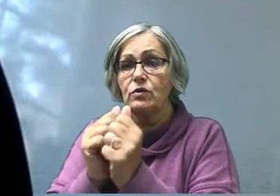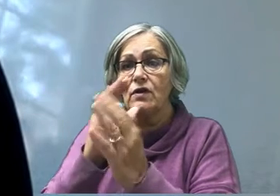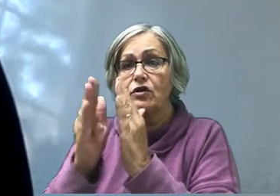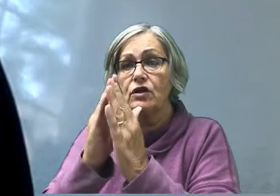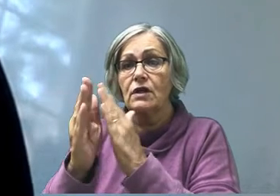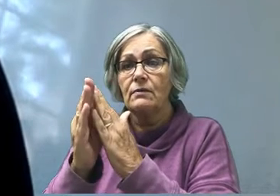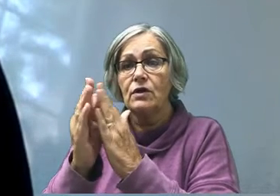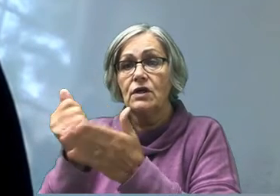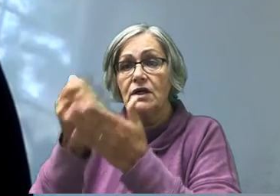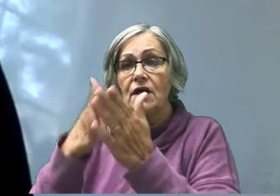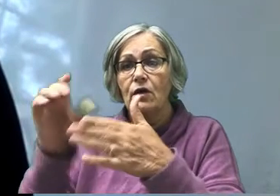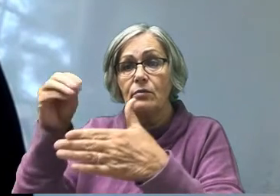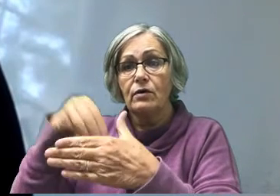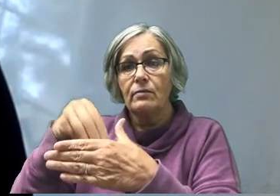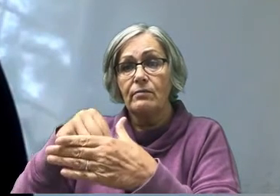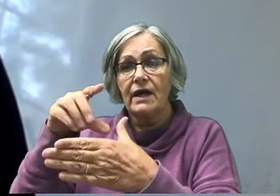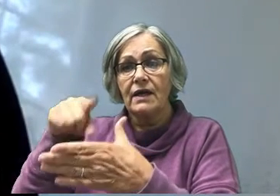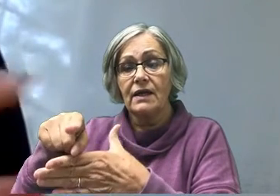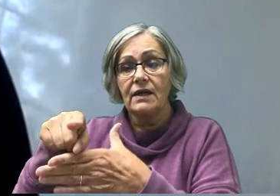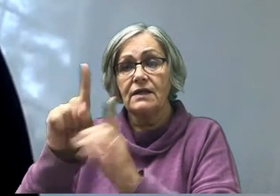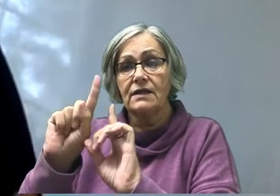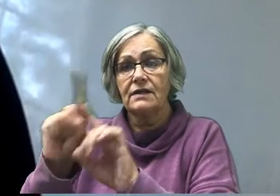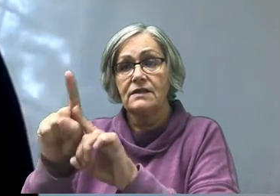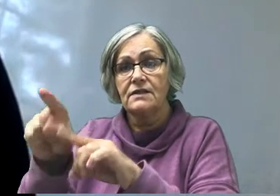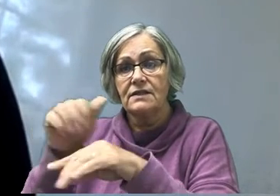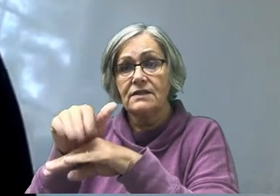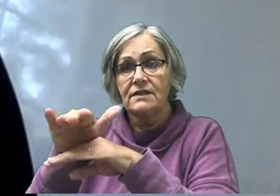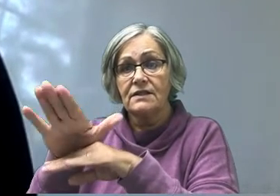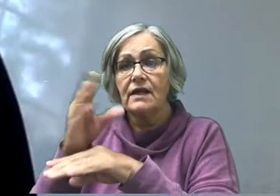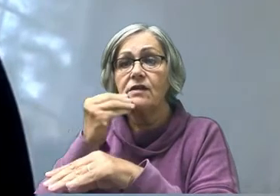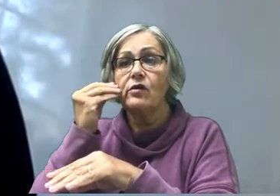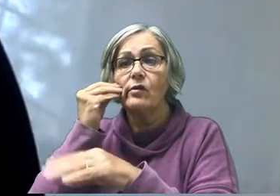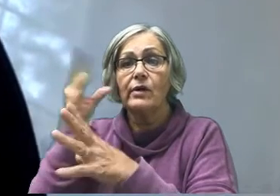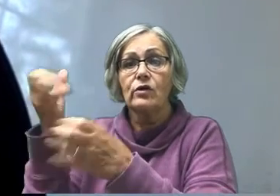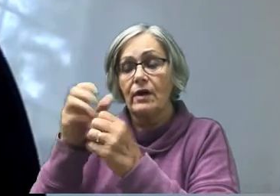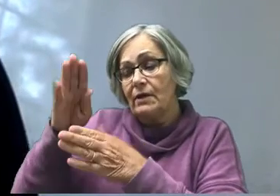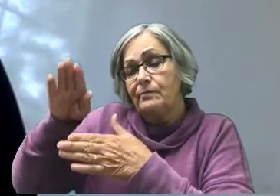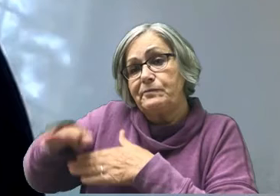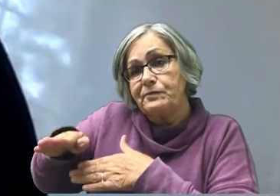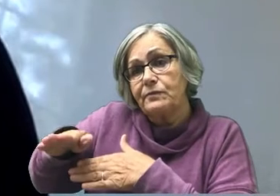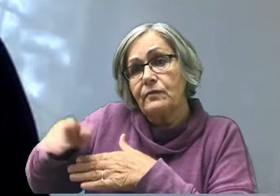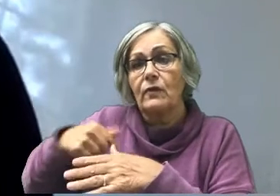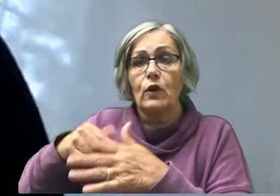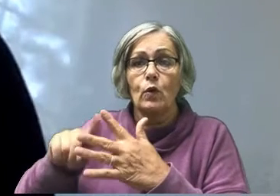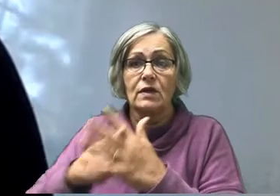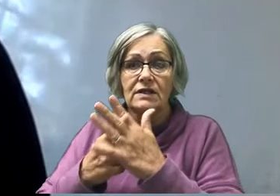your community helper packet that was sent home, grab that and bring it next to you, and then we'll get started.